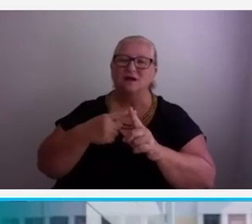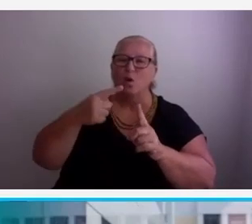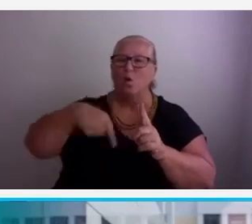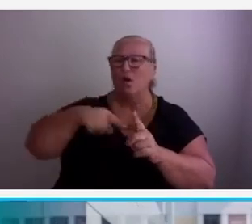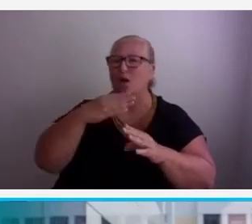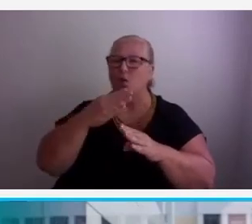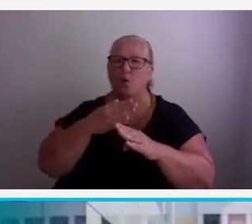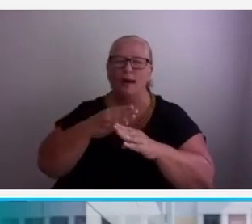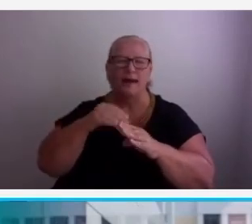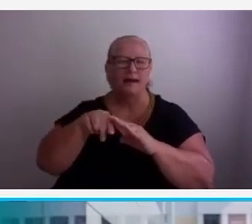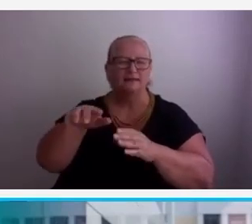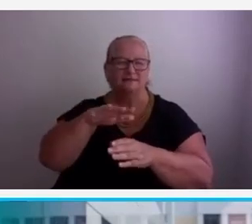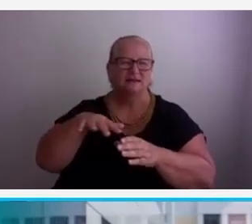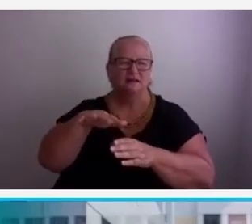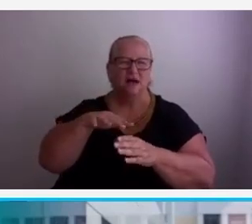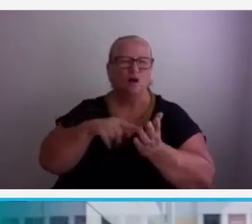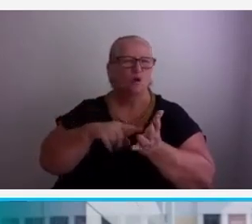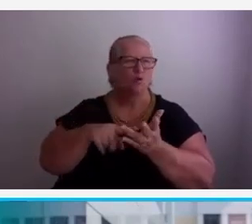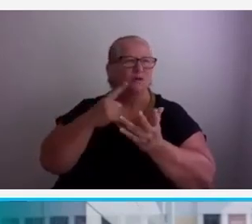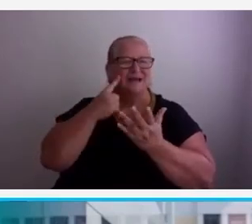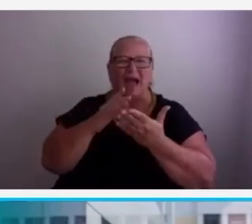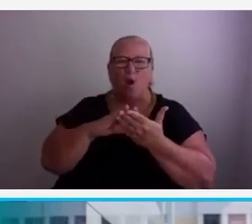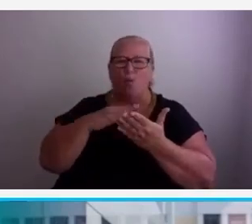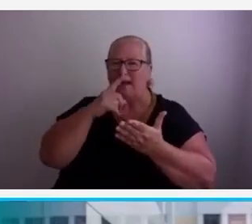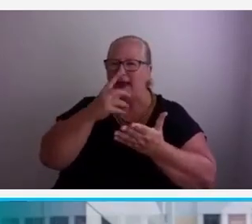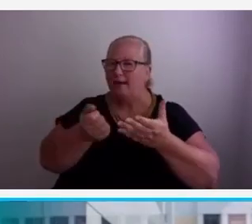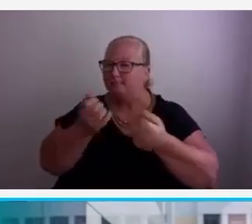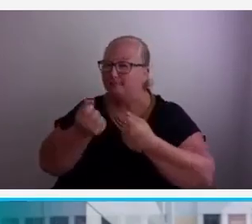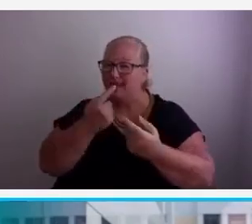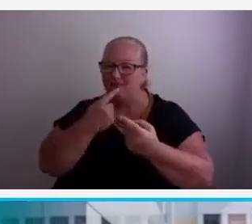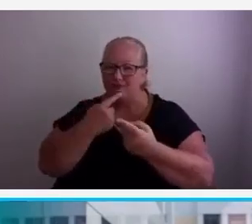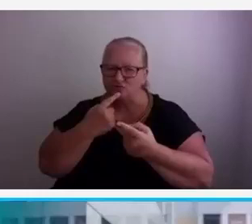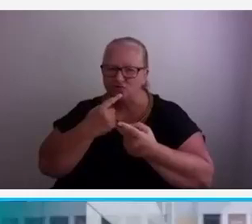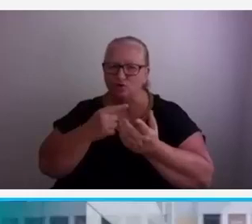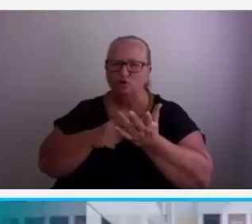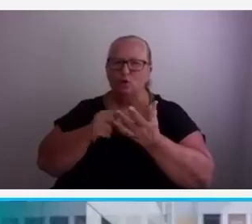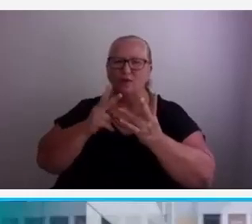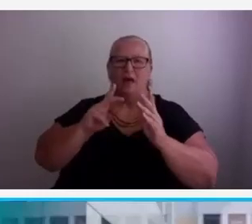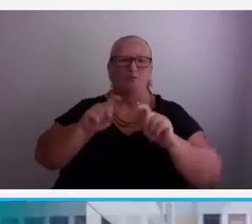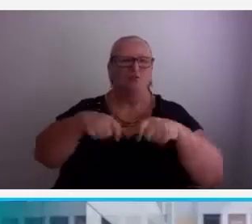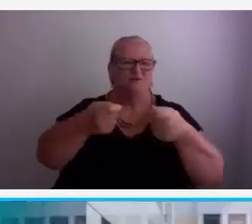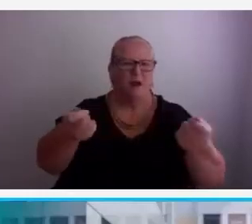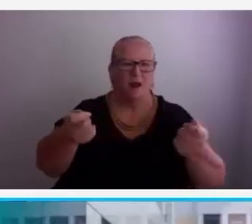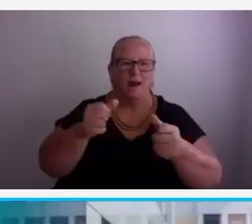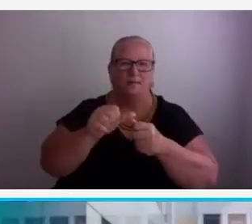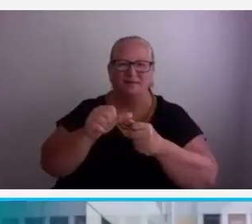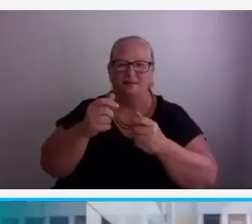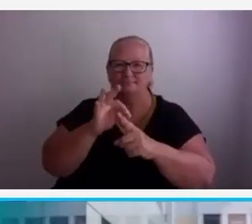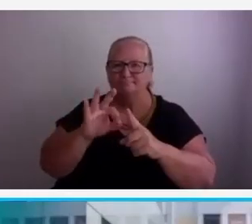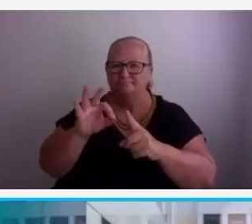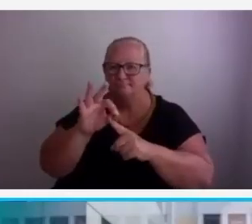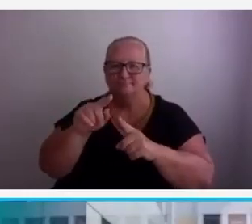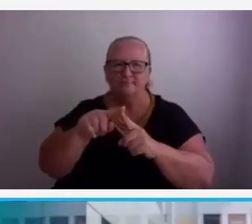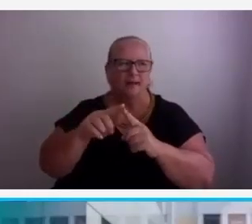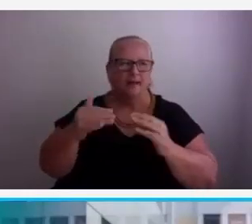sector and talking about how the information collected can be provided back to the sector to provide information, including